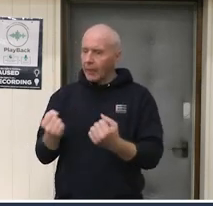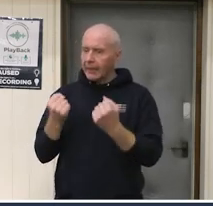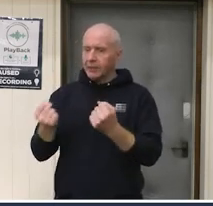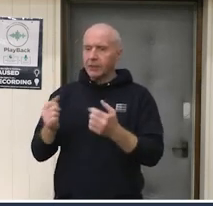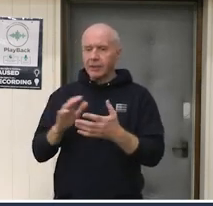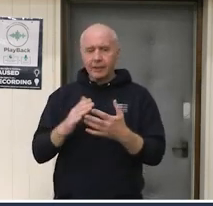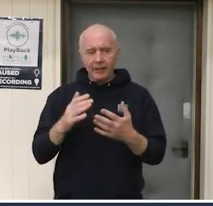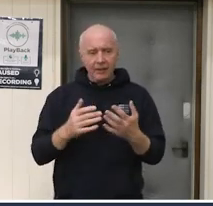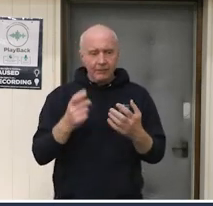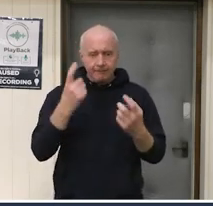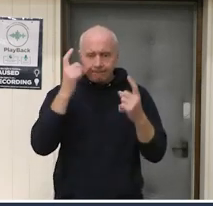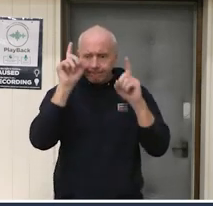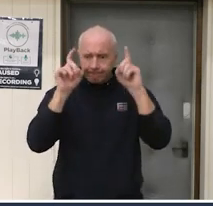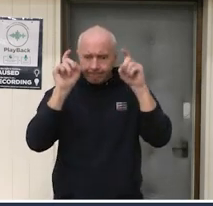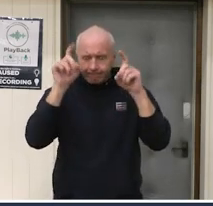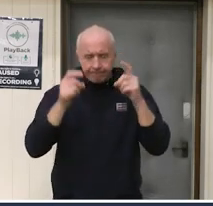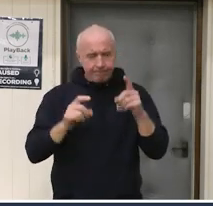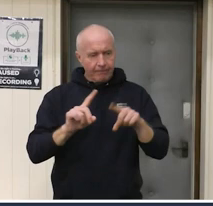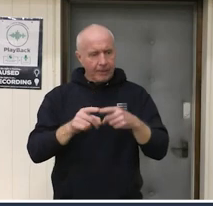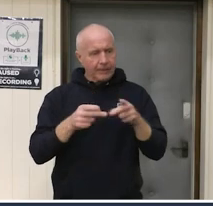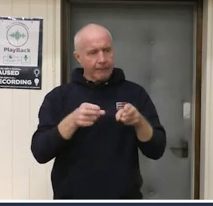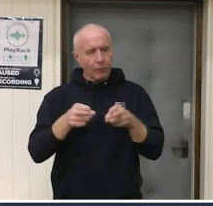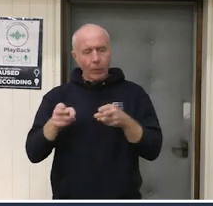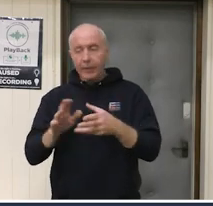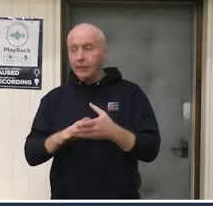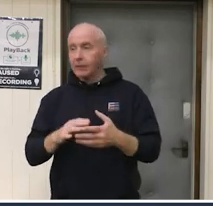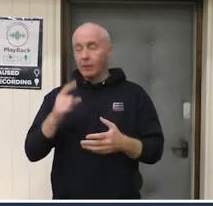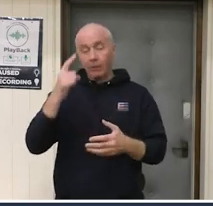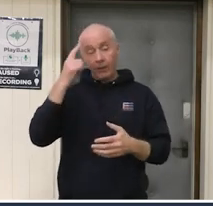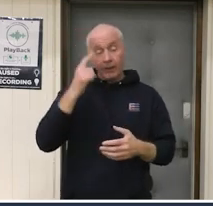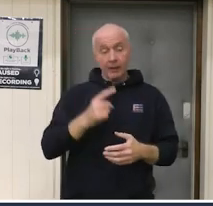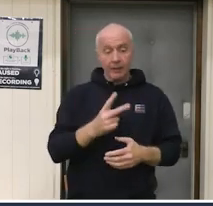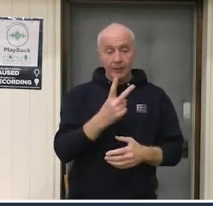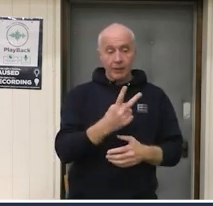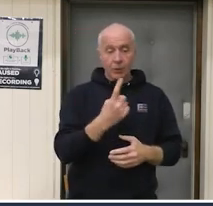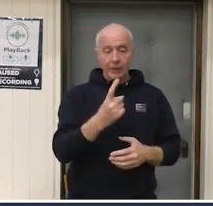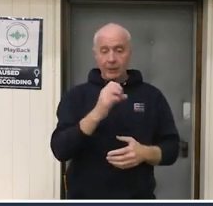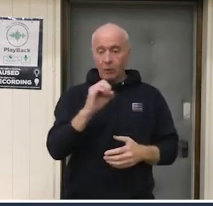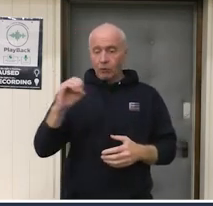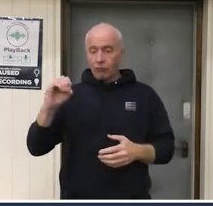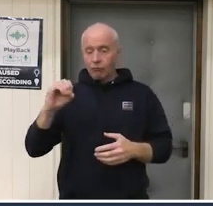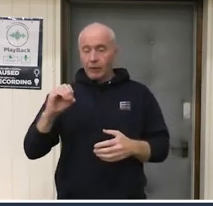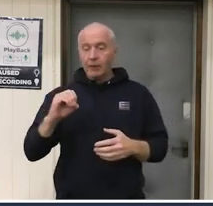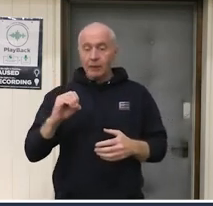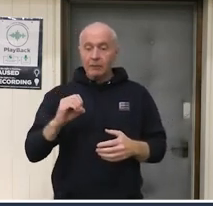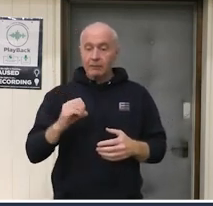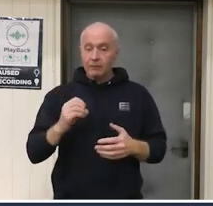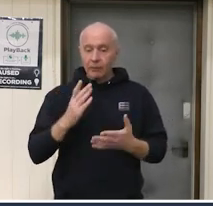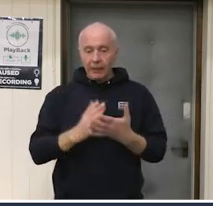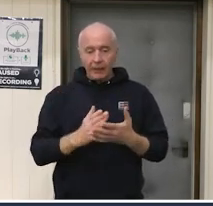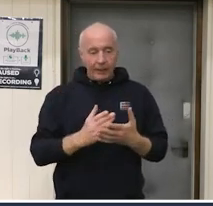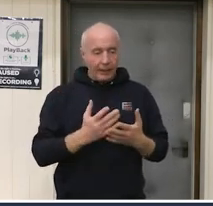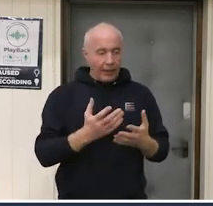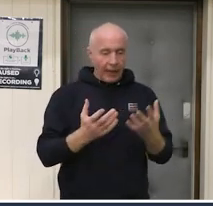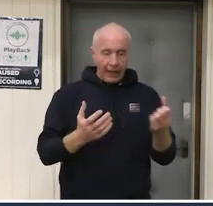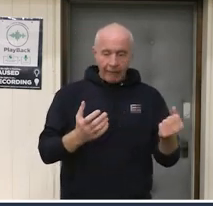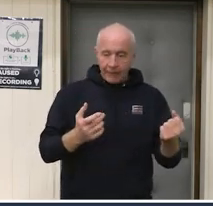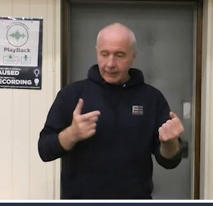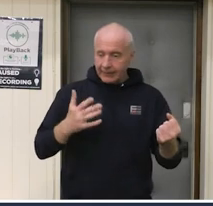we're going to be a bit screwed, I'm afraid. So after about 2100, there's definitely going to be a deficit with what we need and what we have,